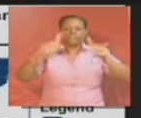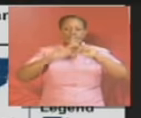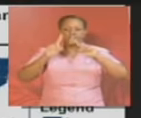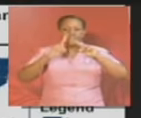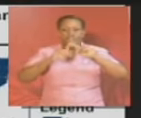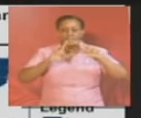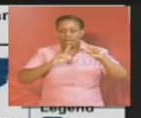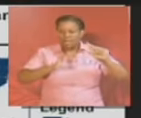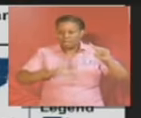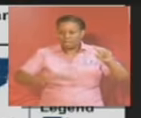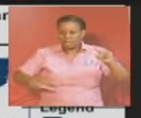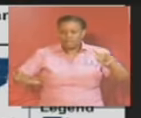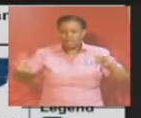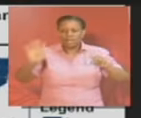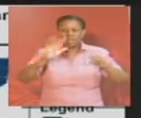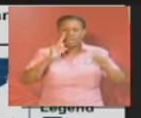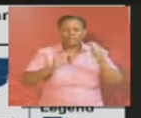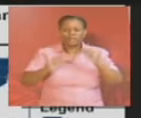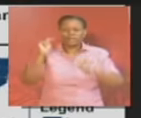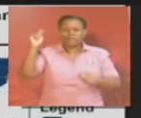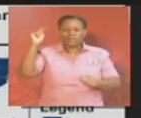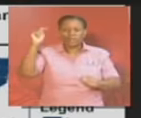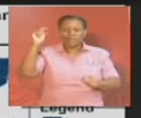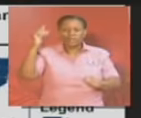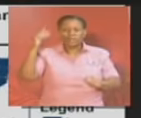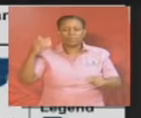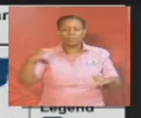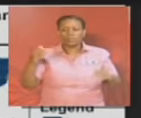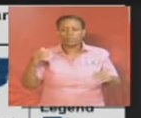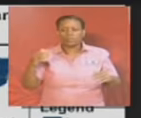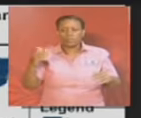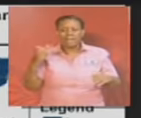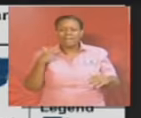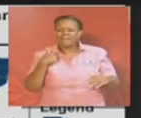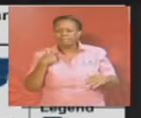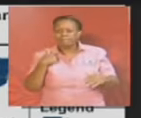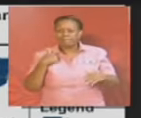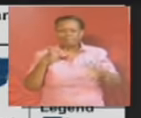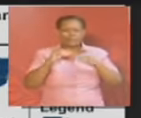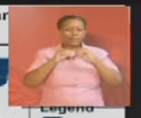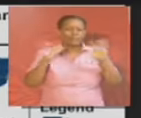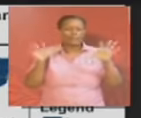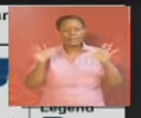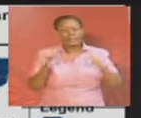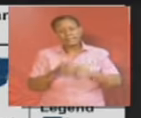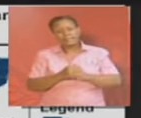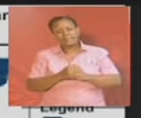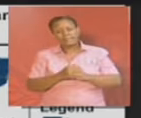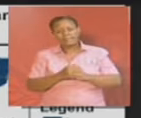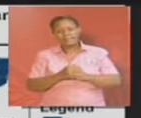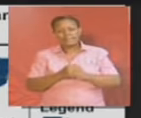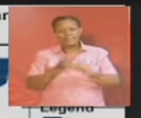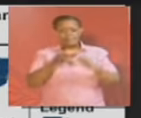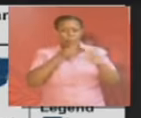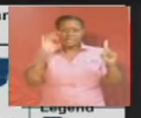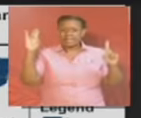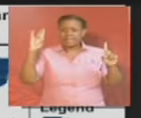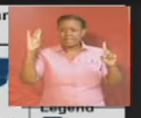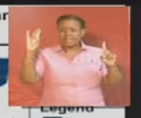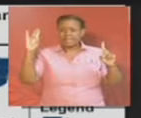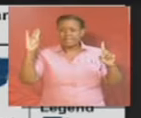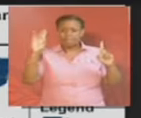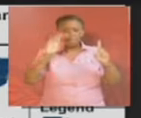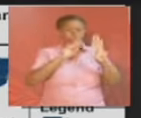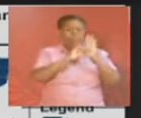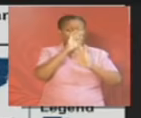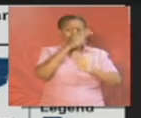epidemiological weeks 10 and 11, again, covering the period 7th of March, the 20th of March. And we